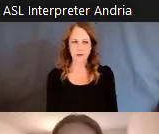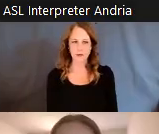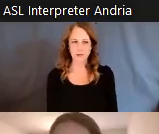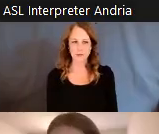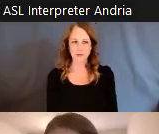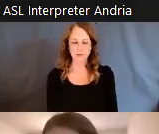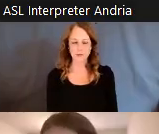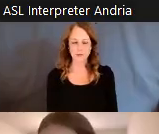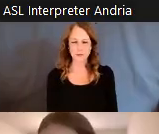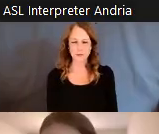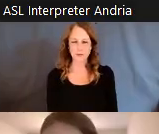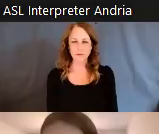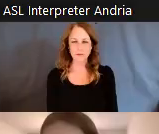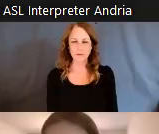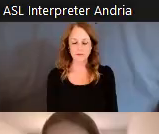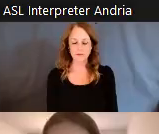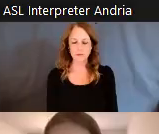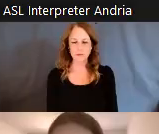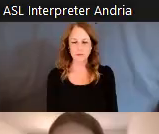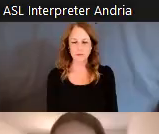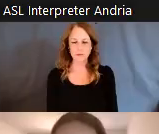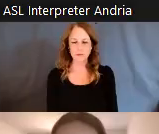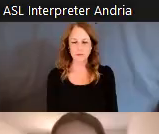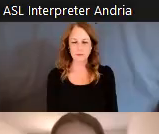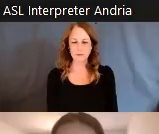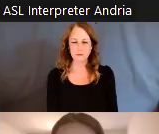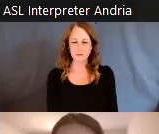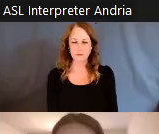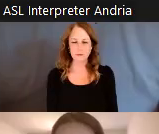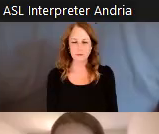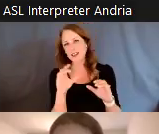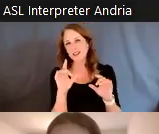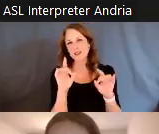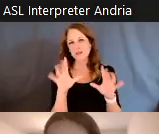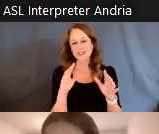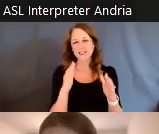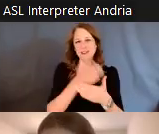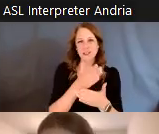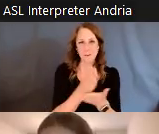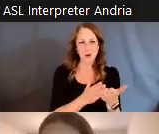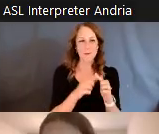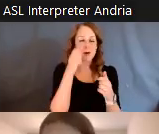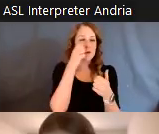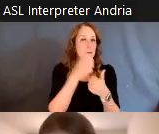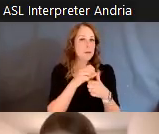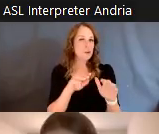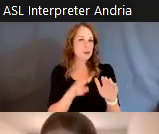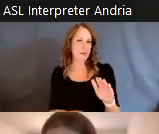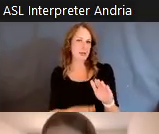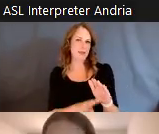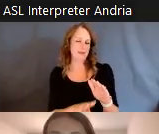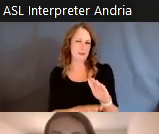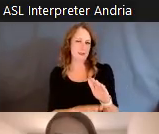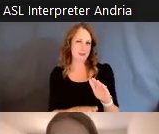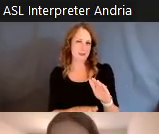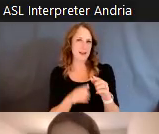So I know y'all have gone through the crisis intervention piece, but really remembering your basics in crisis